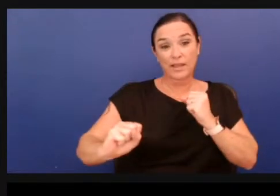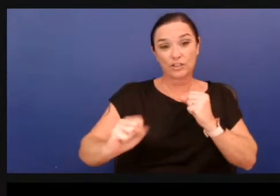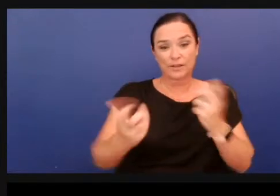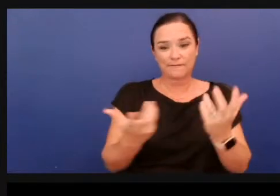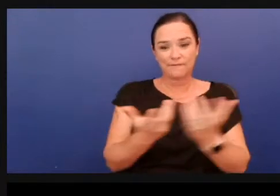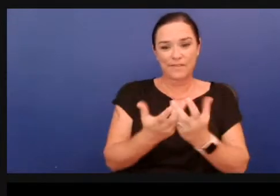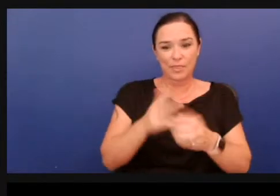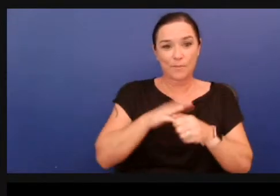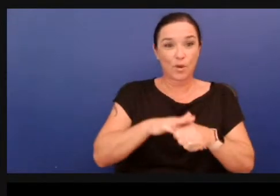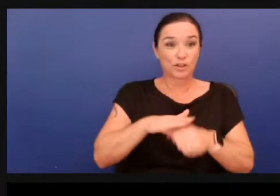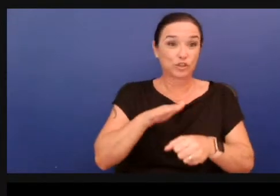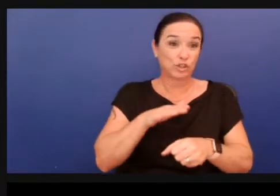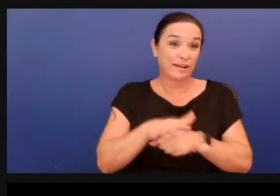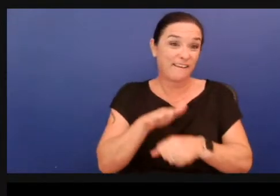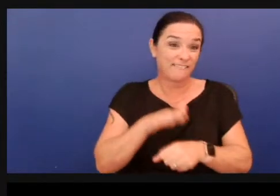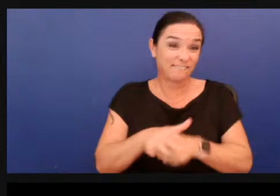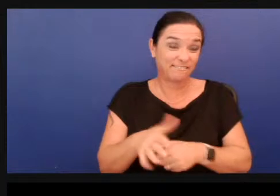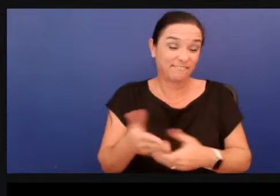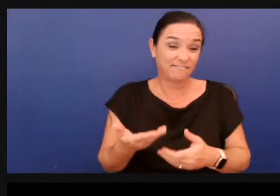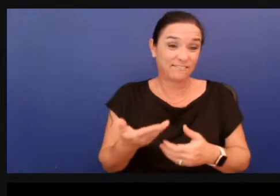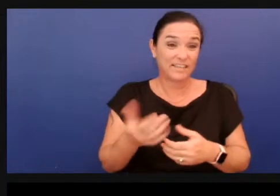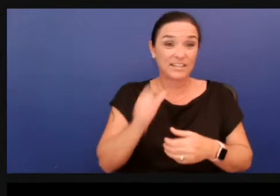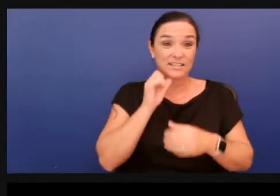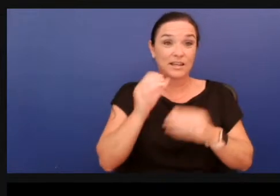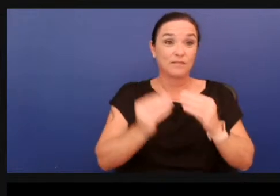enough, obviously, if it did not come out of the ground.